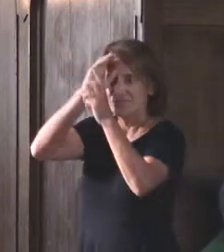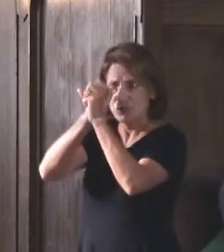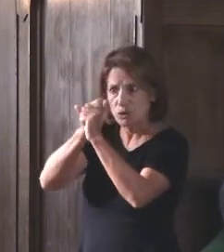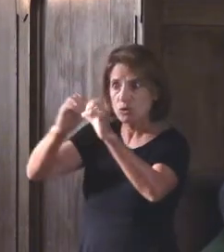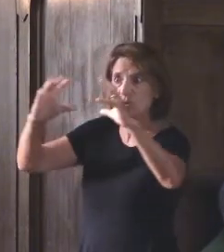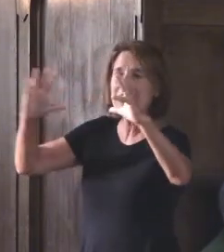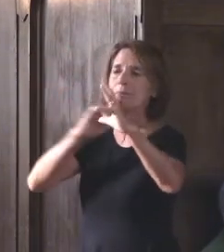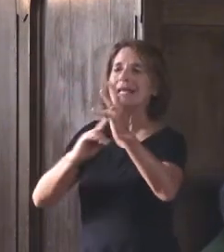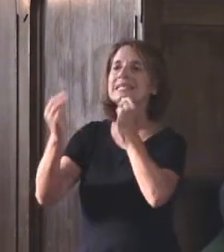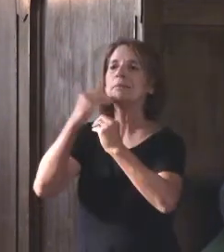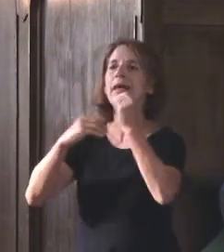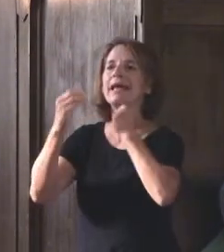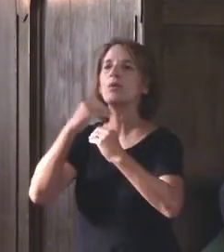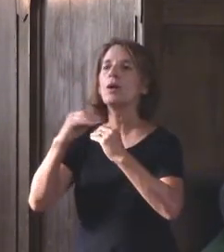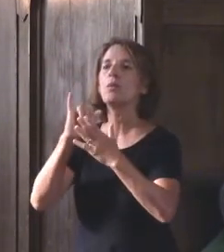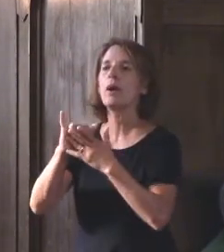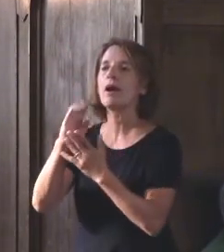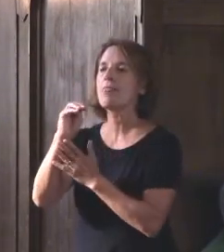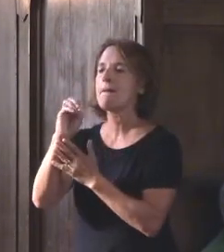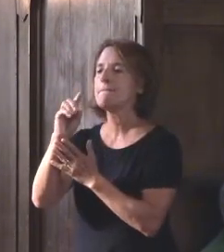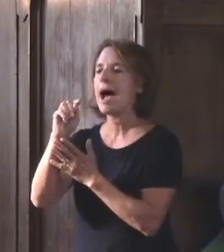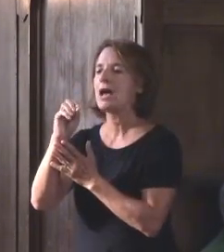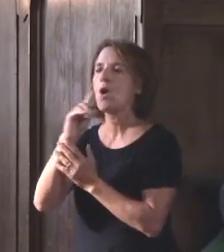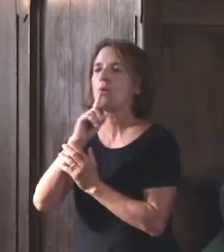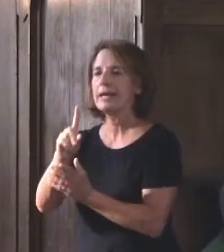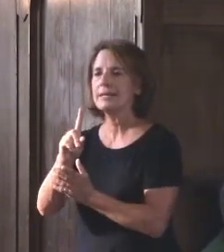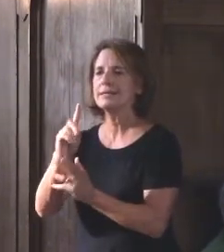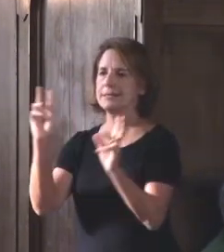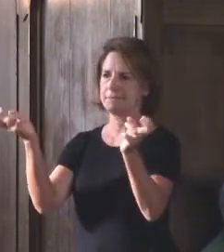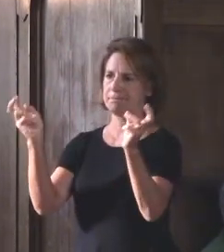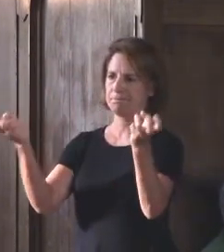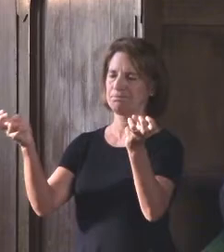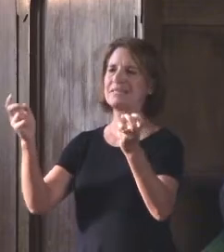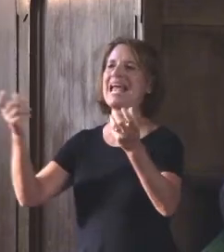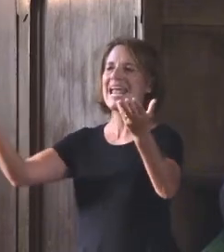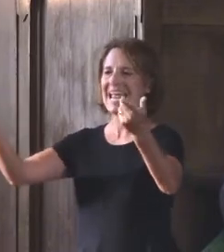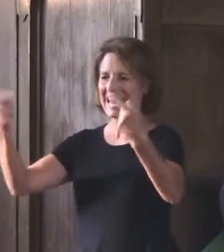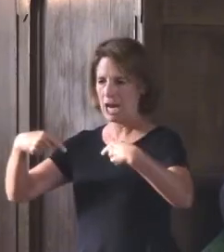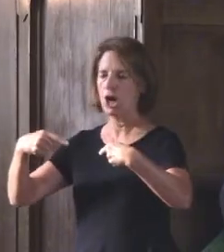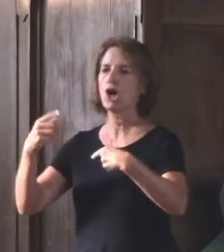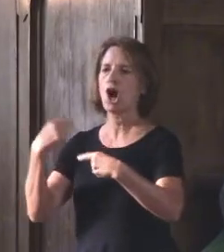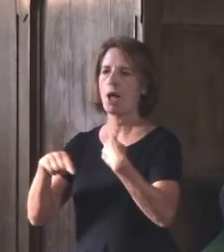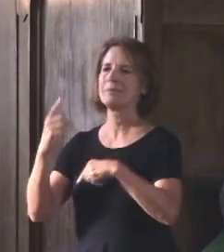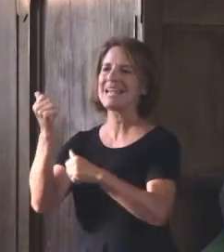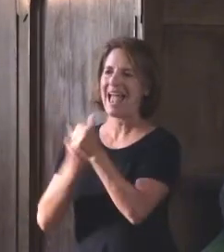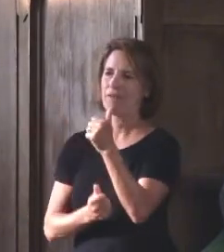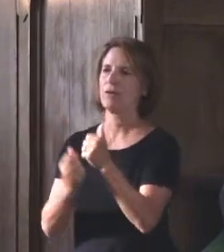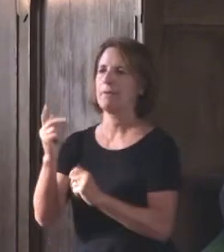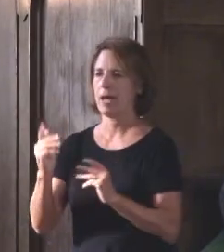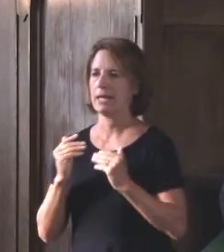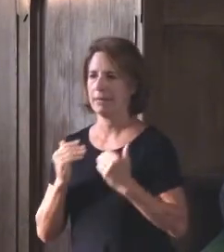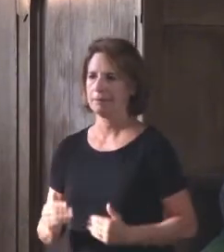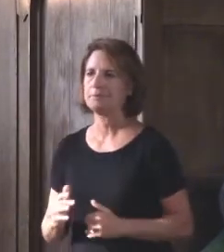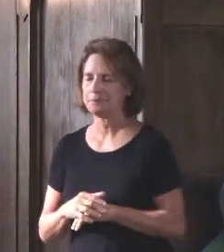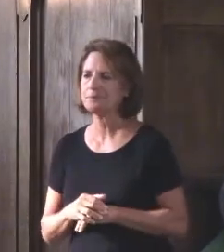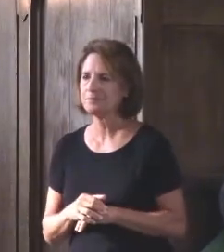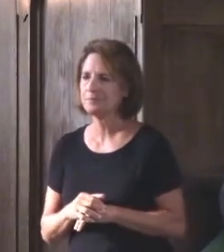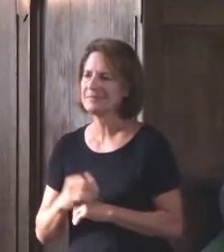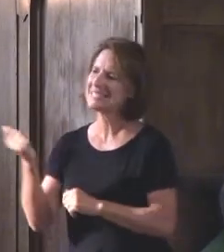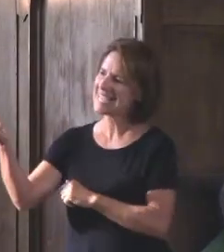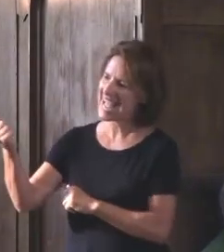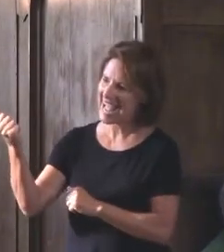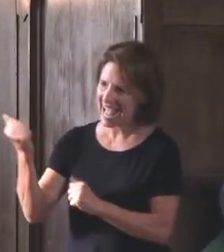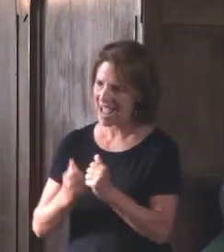is, here comes everybody. The deepest meaning of Catholic, here comes everybody. Once a greedy